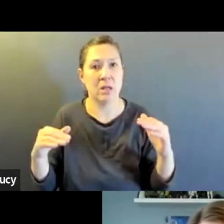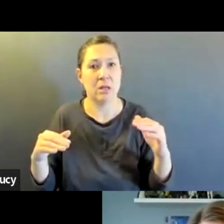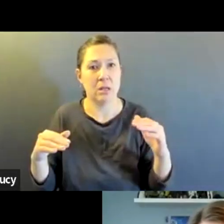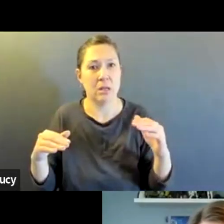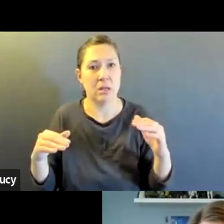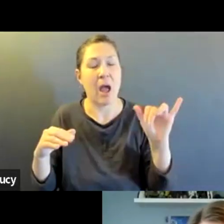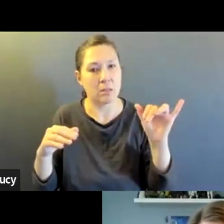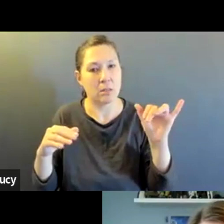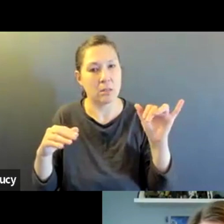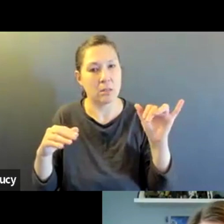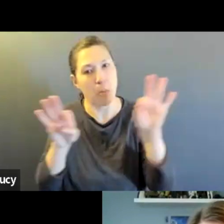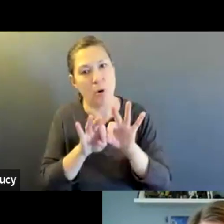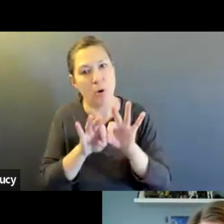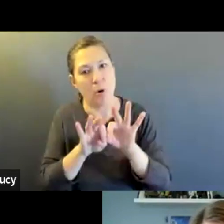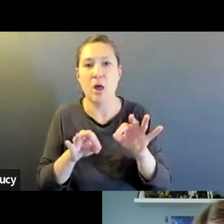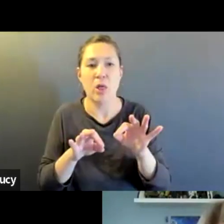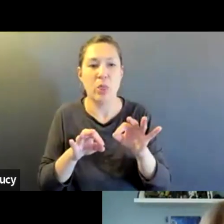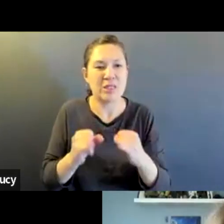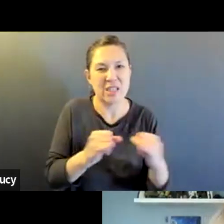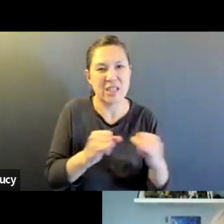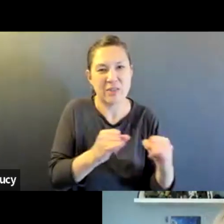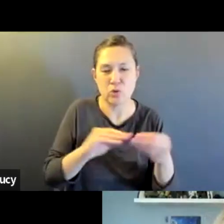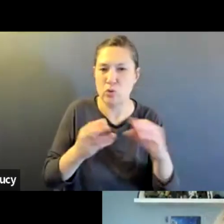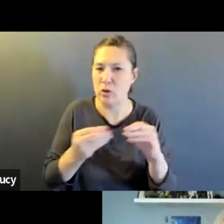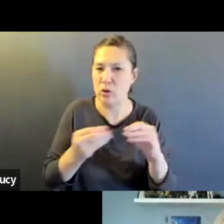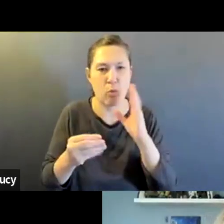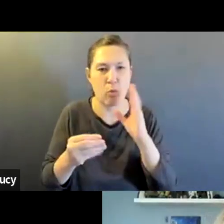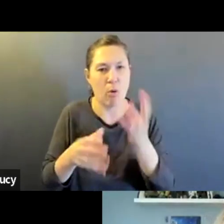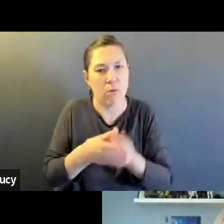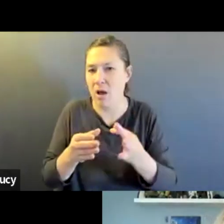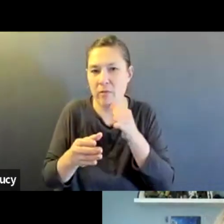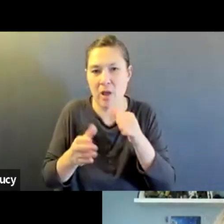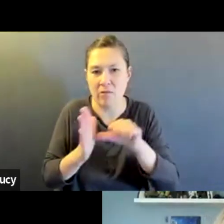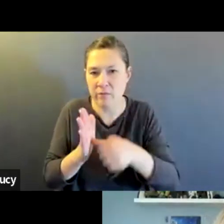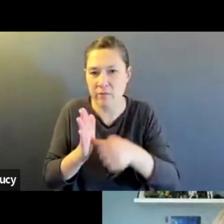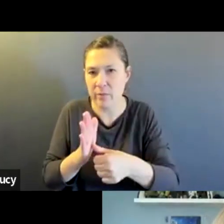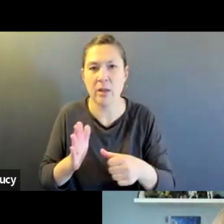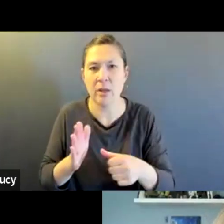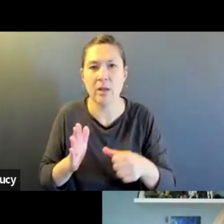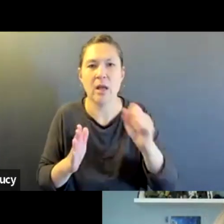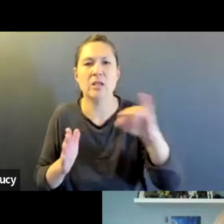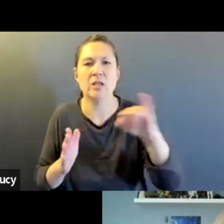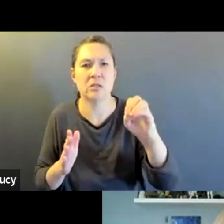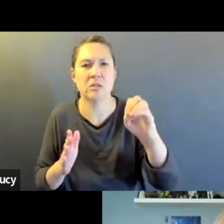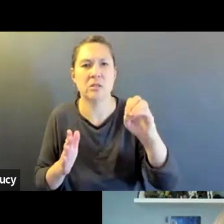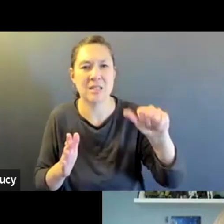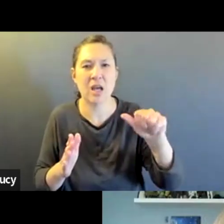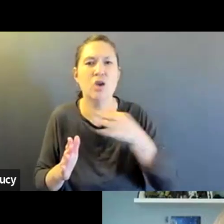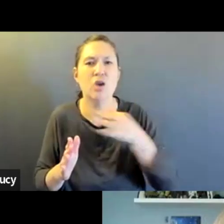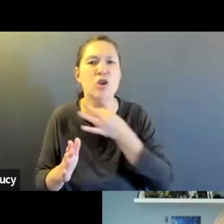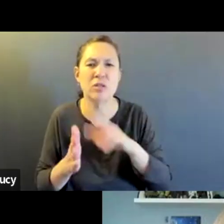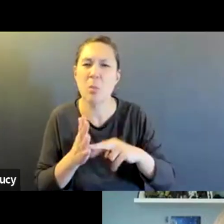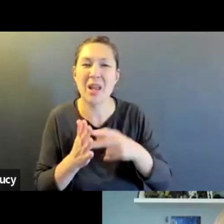important stories if we don't keep them centered. Jessica, what does this mean for our nonprofit arts organizations and